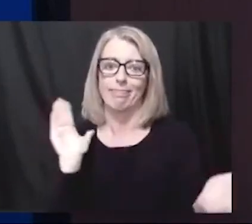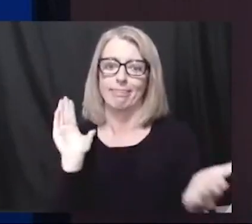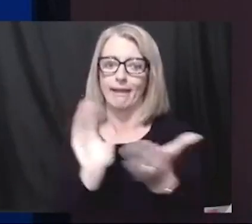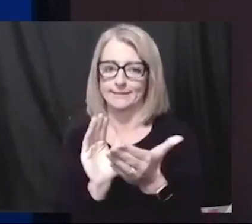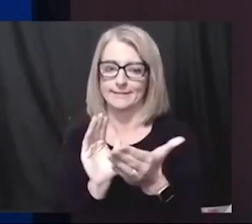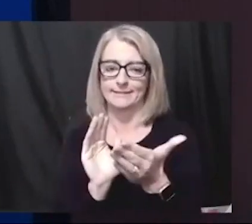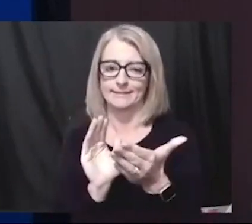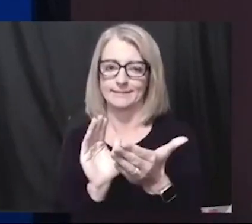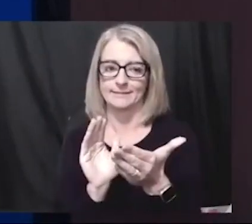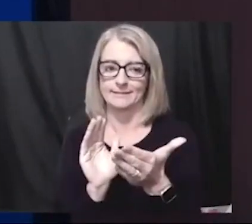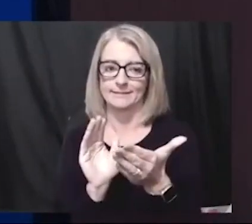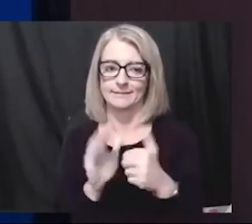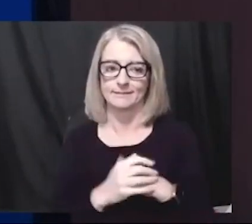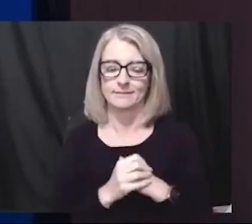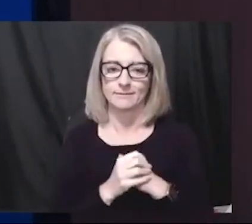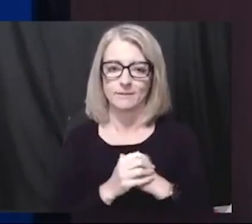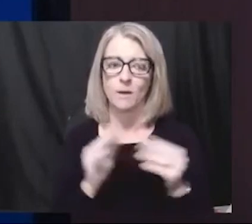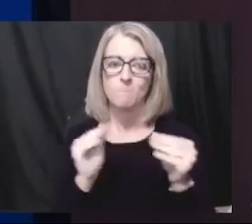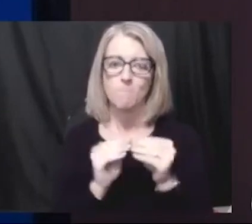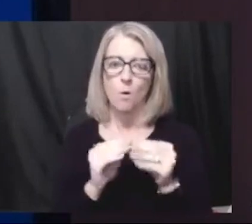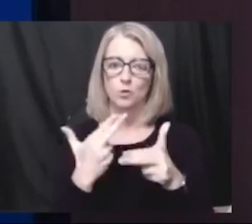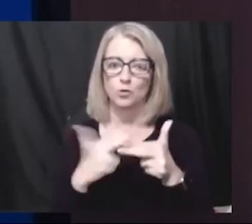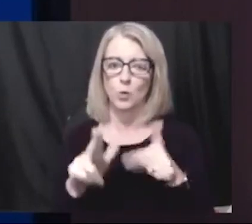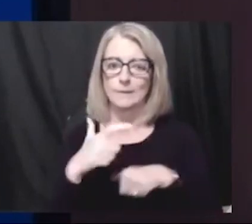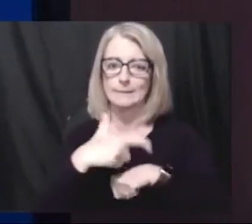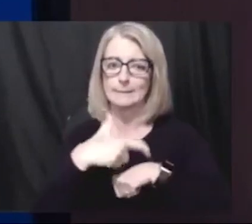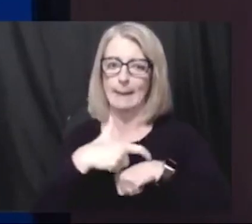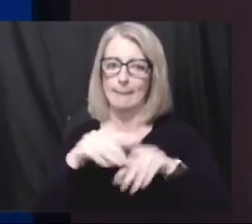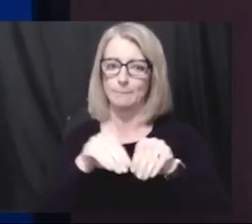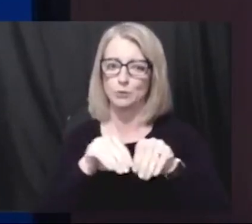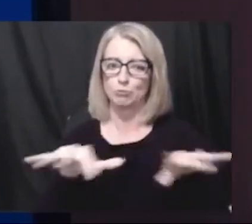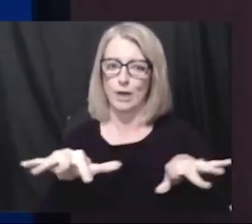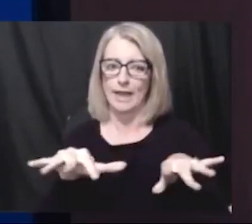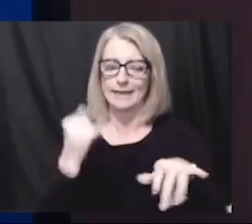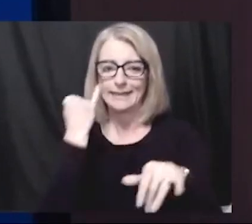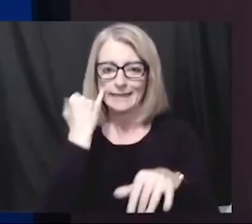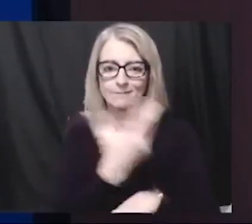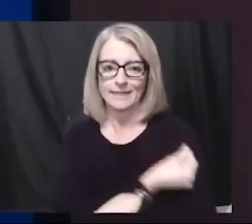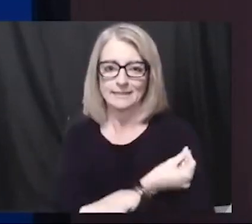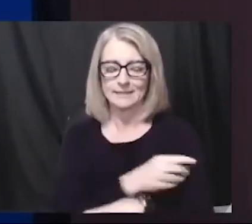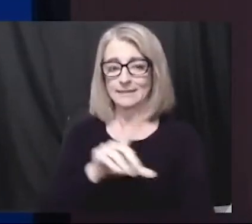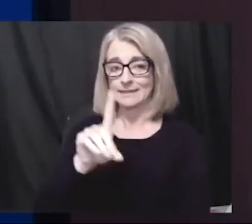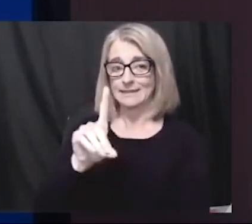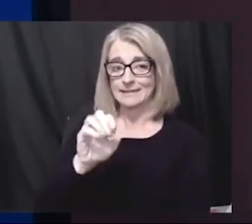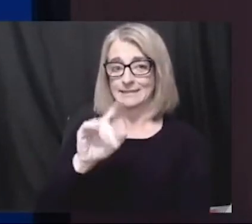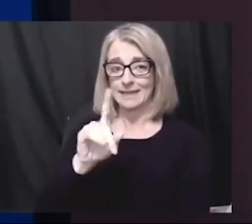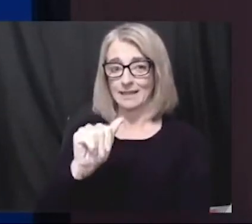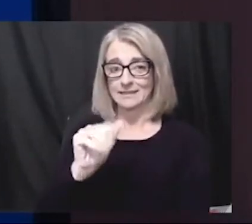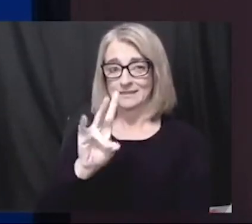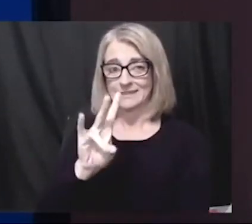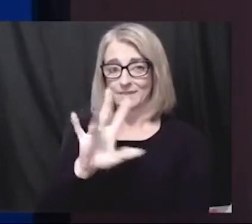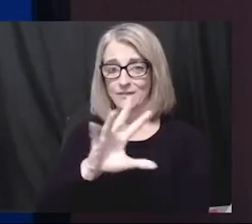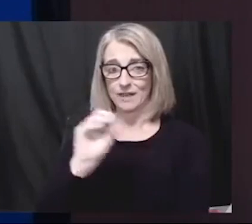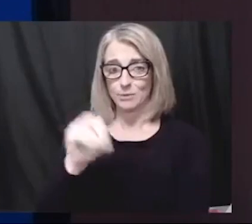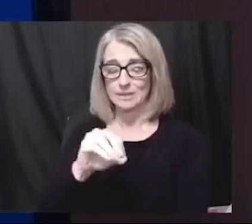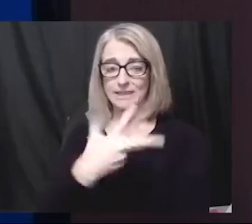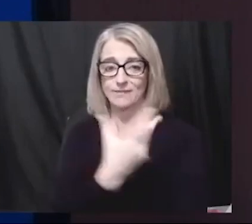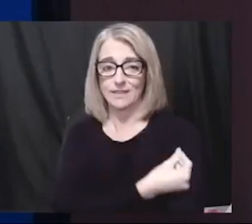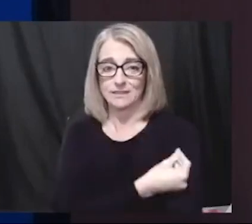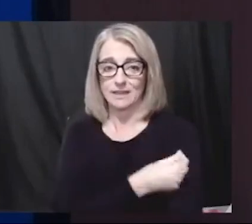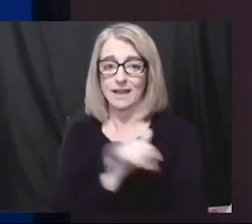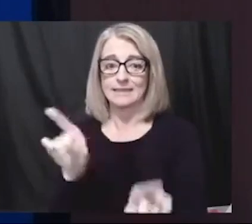spread it for a much shorter period of time. And, countries would have the Delta variant with a 75% vaccination rate like Denmark are able